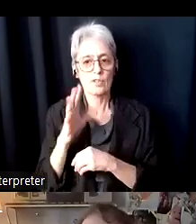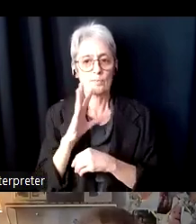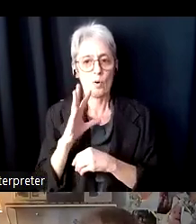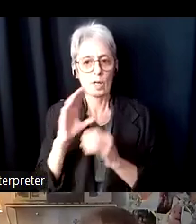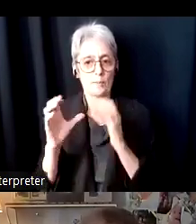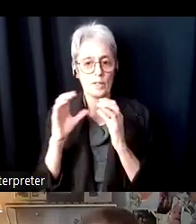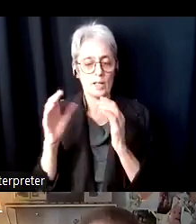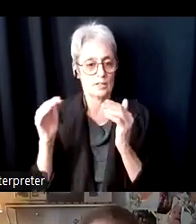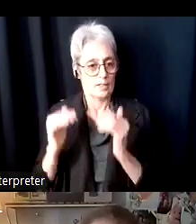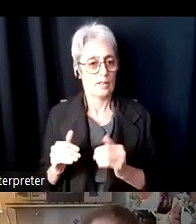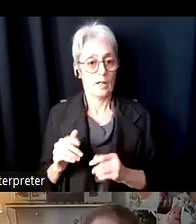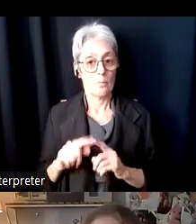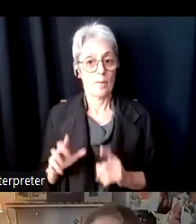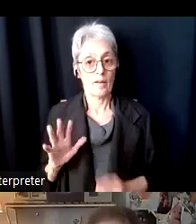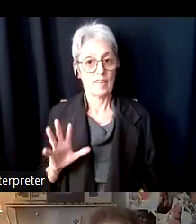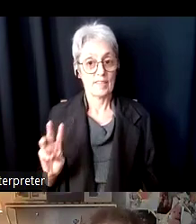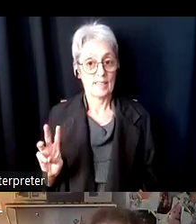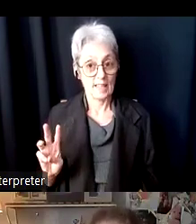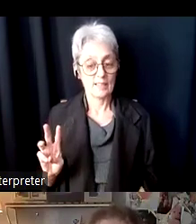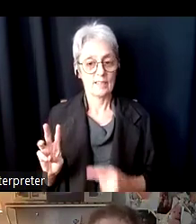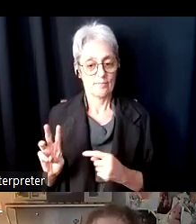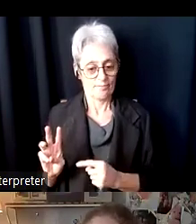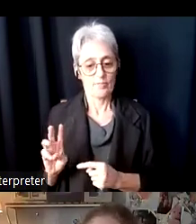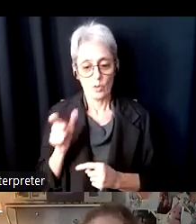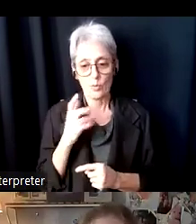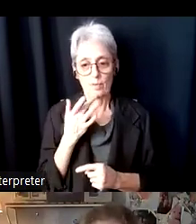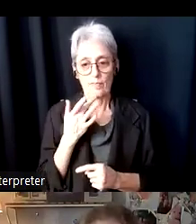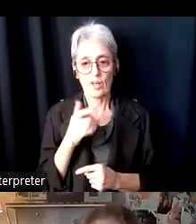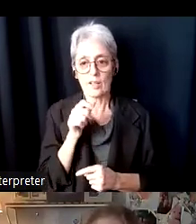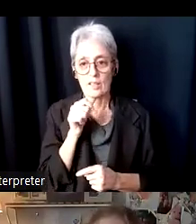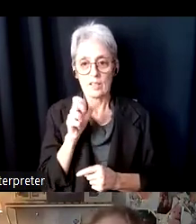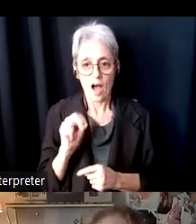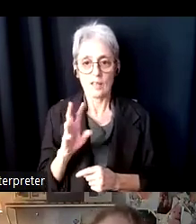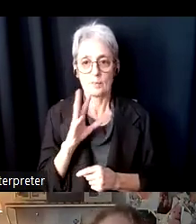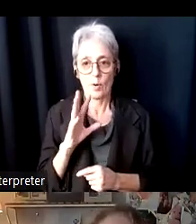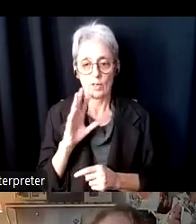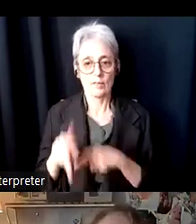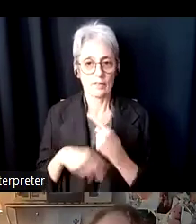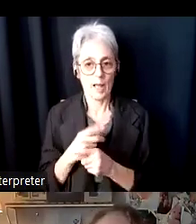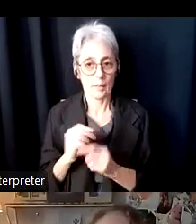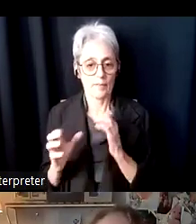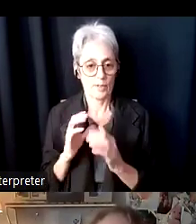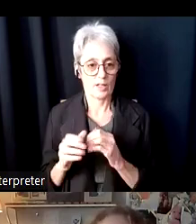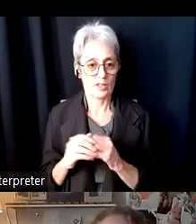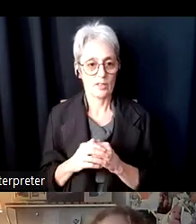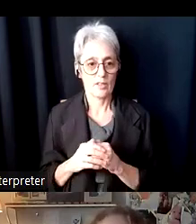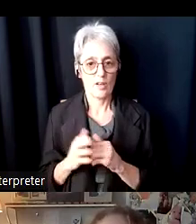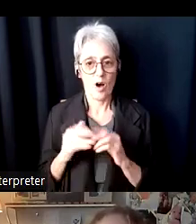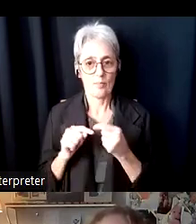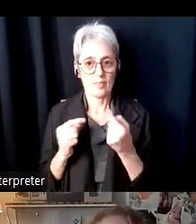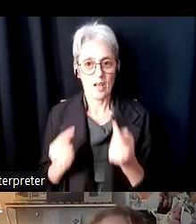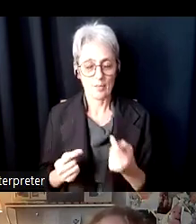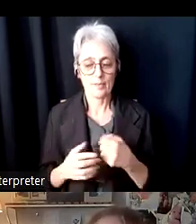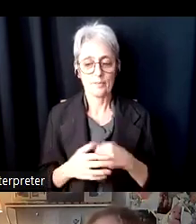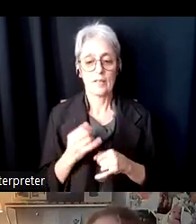it's 56% for those who prefer non-spoken forms. It's almost an exact flip. I'll just finish with a